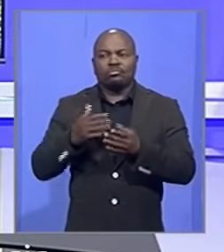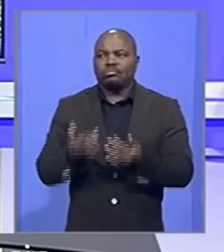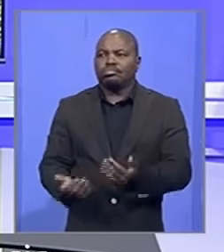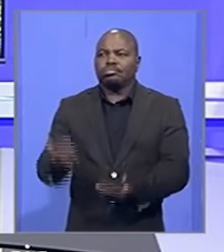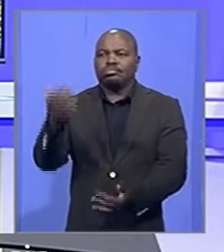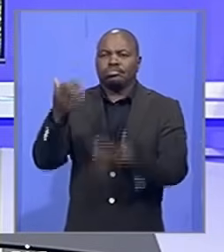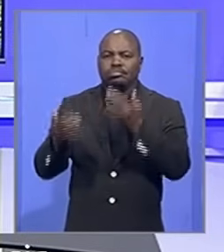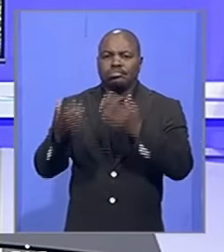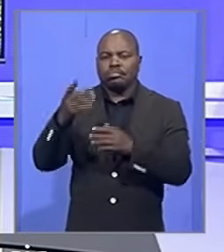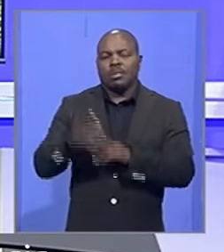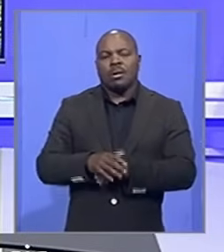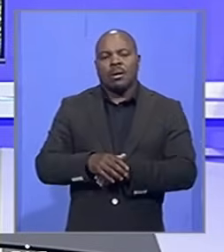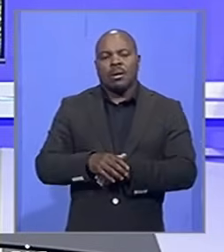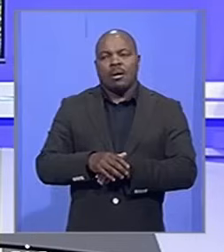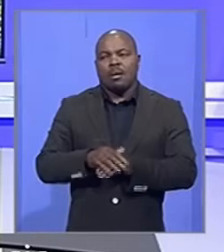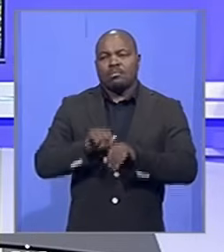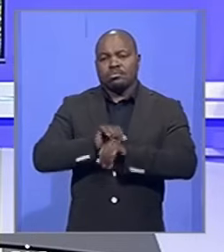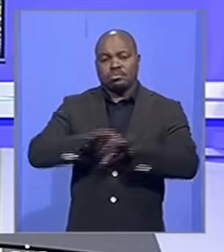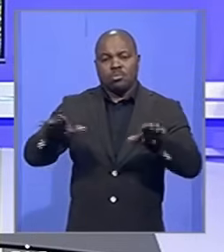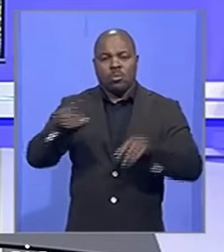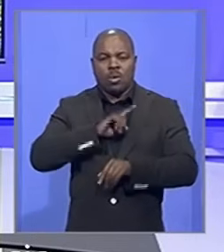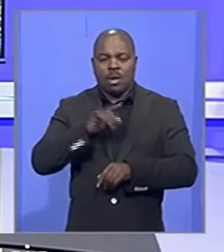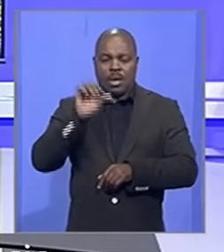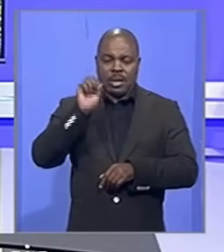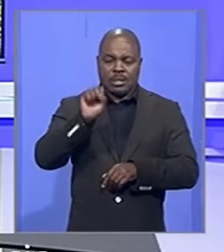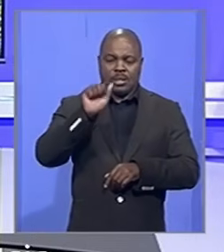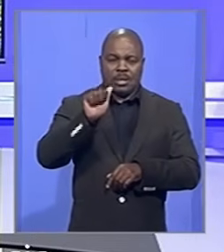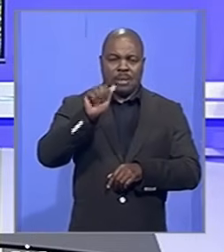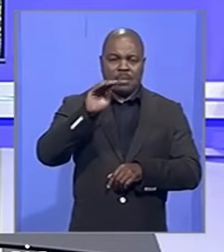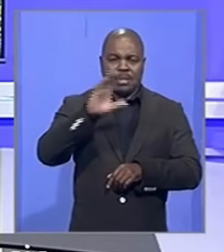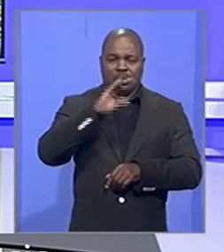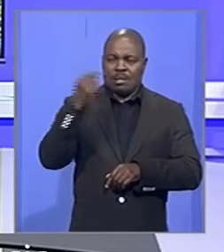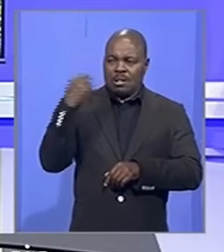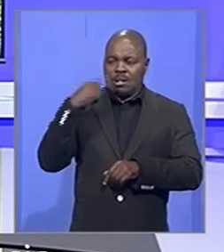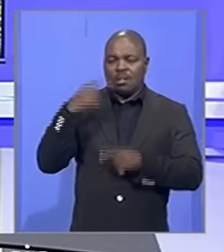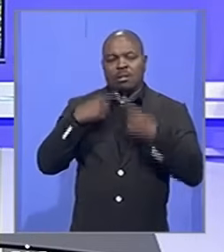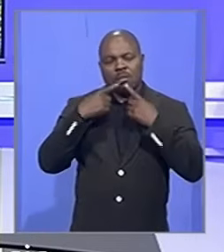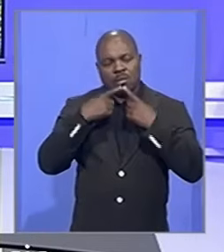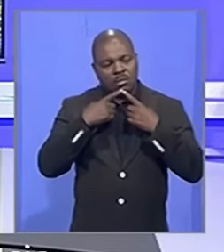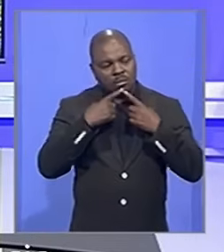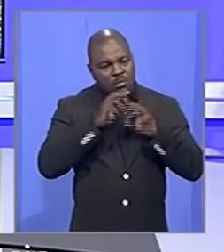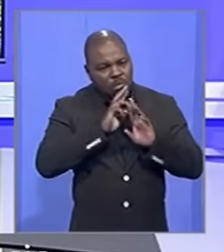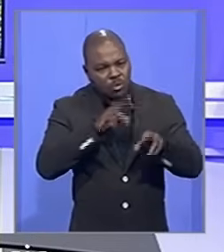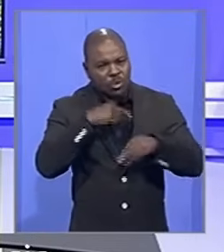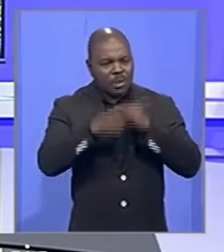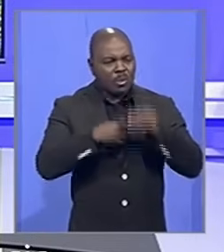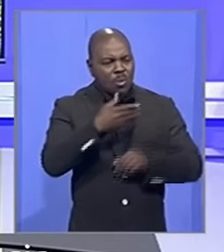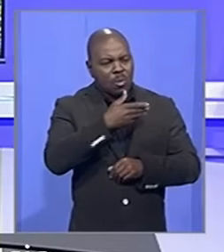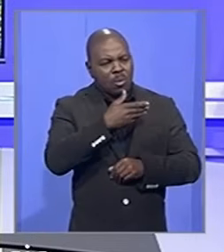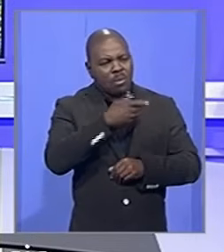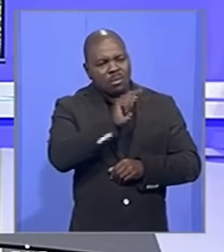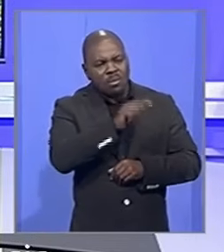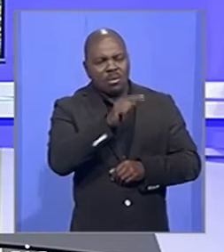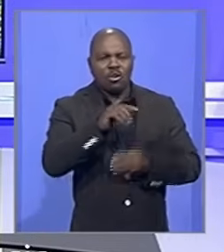dikgwedi di le mmalwa fela morago ga gore SABC e bege ka ga baagi ba ba ngongoregang ka ga ditaere